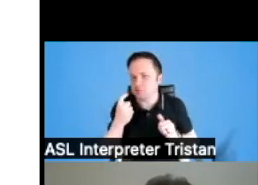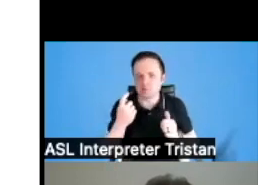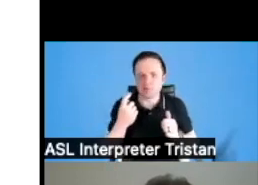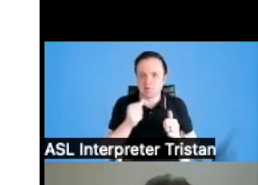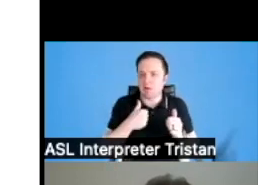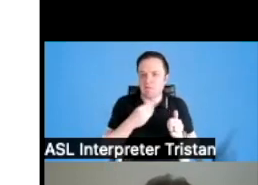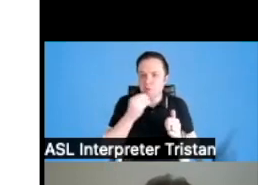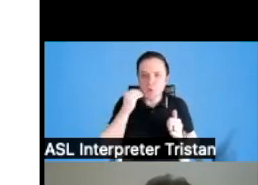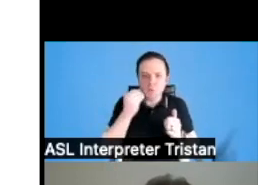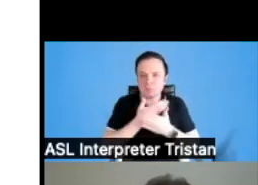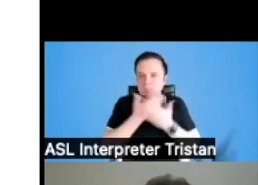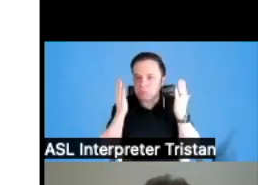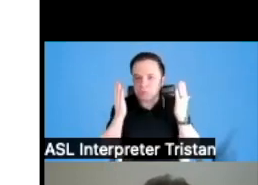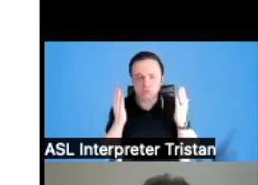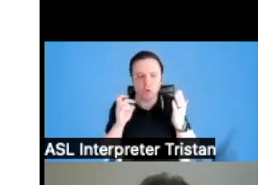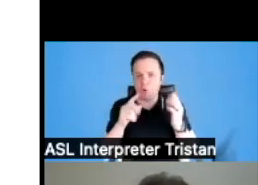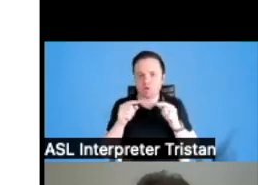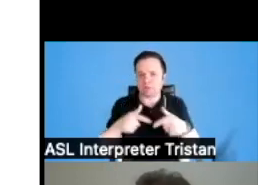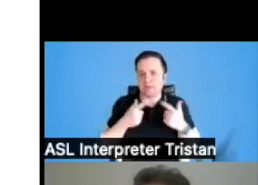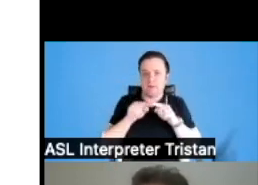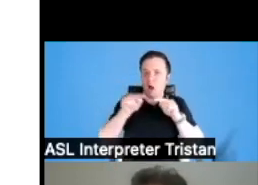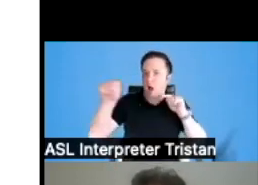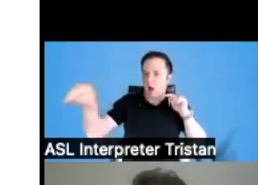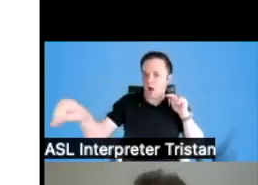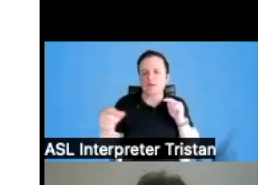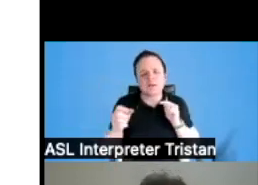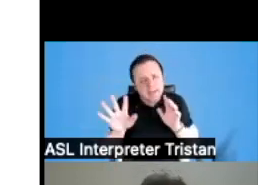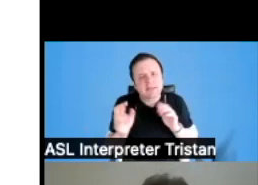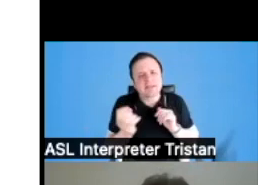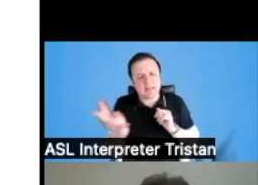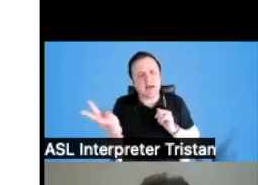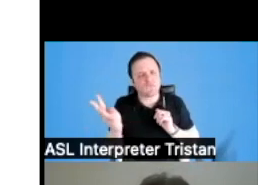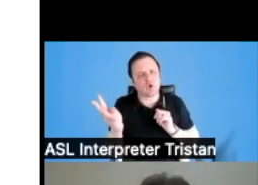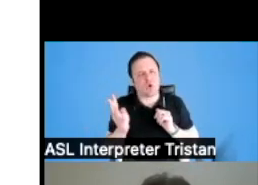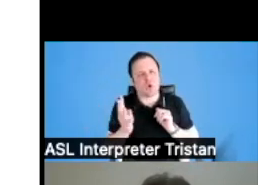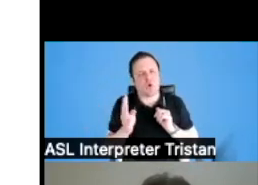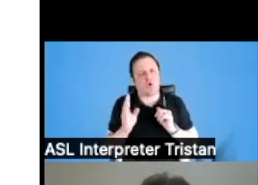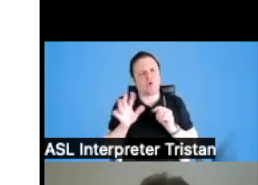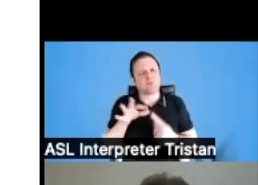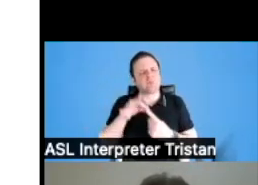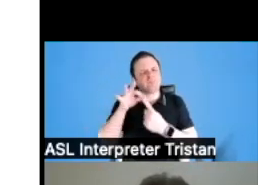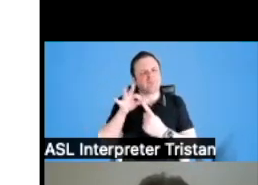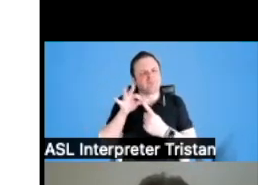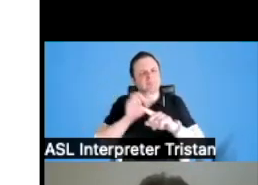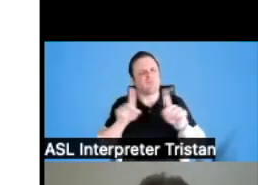physical distance. There were several exceptions I want to make sure to highlight where